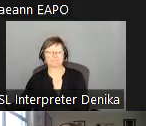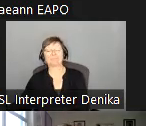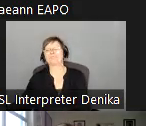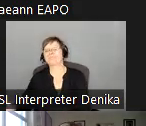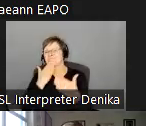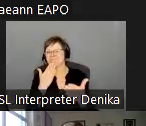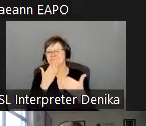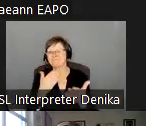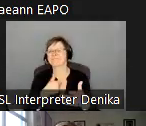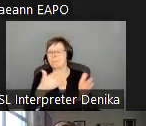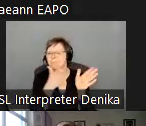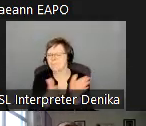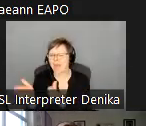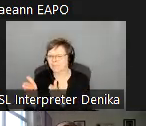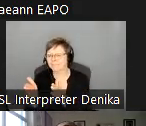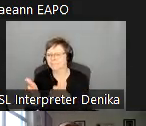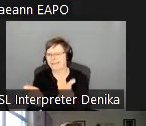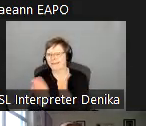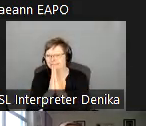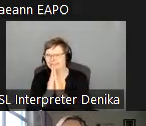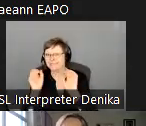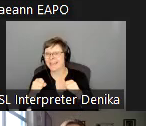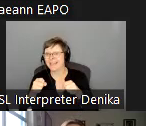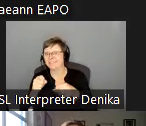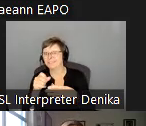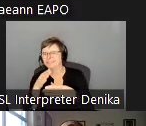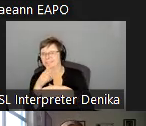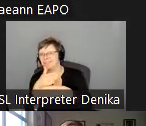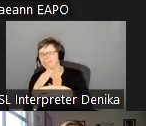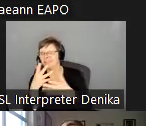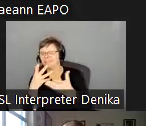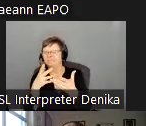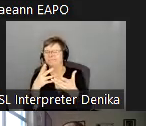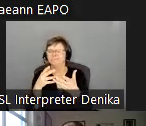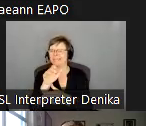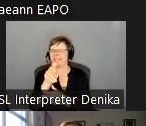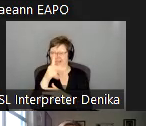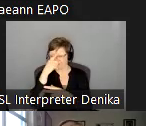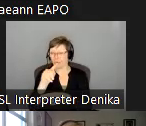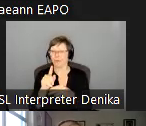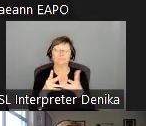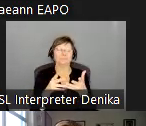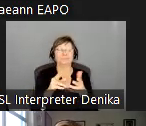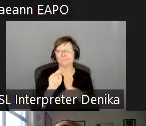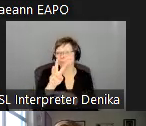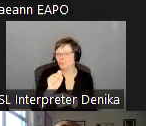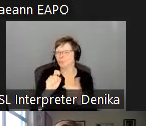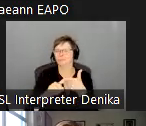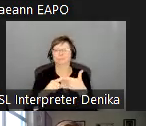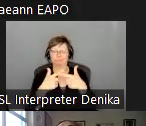ask you, can we share the link to the e-bulletin and to the press releases? So thank you. It's in the chat box